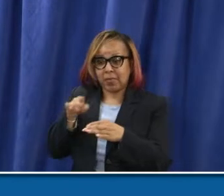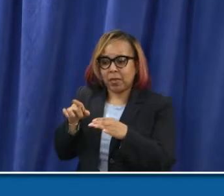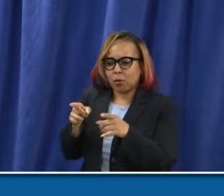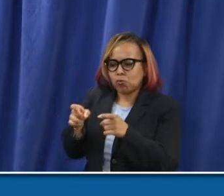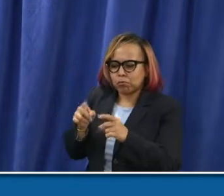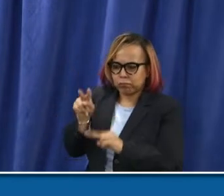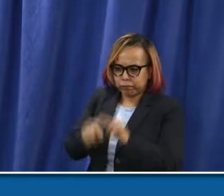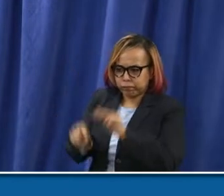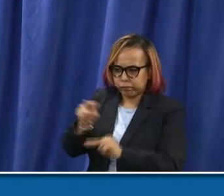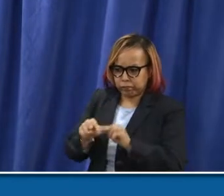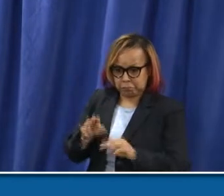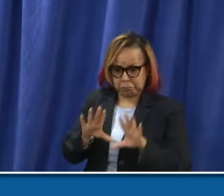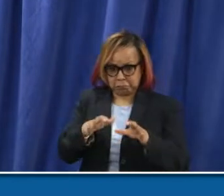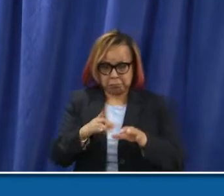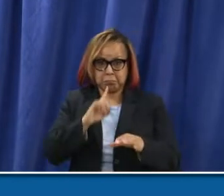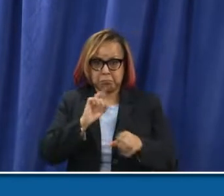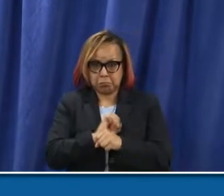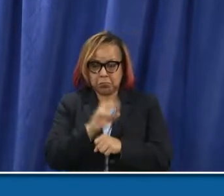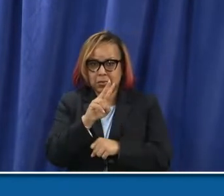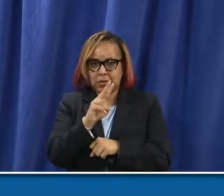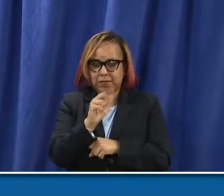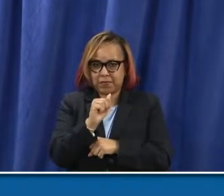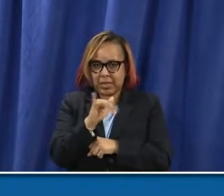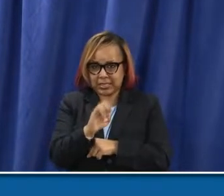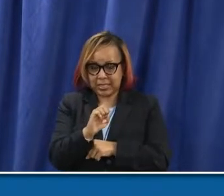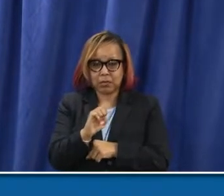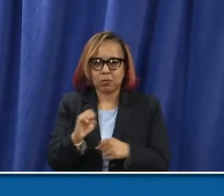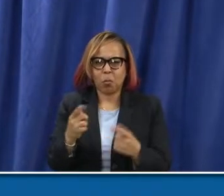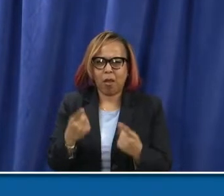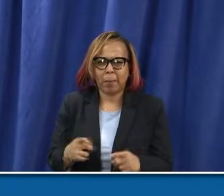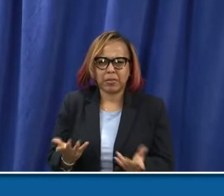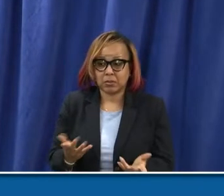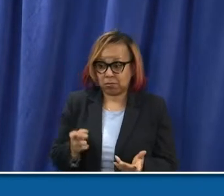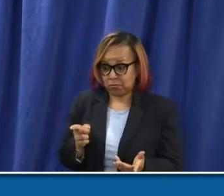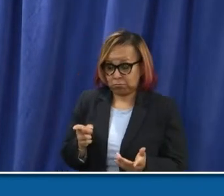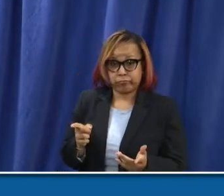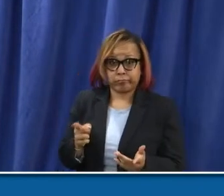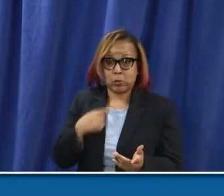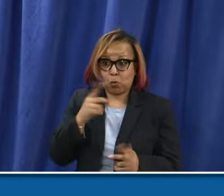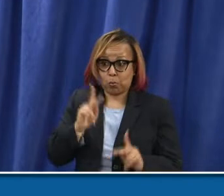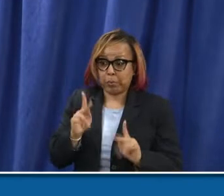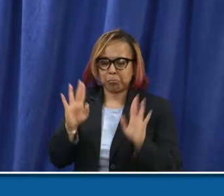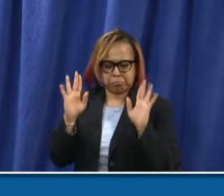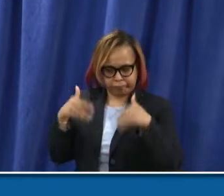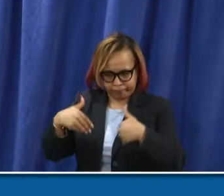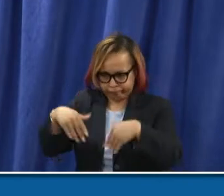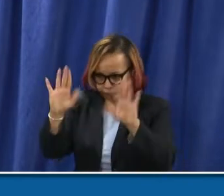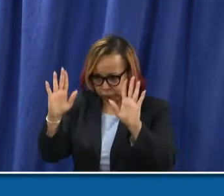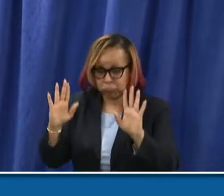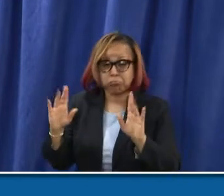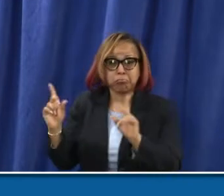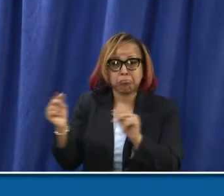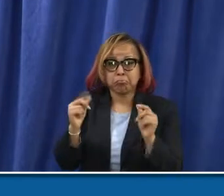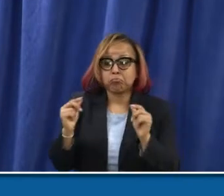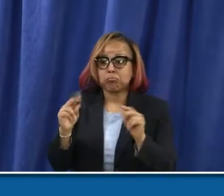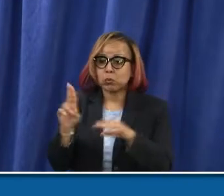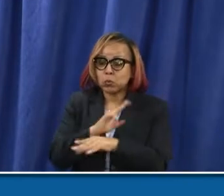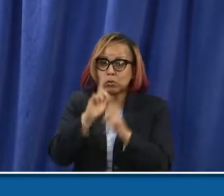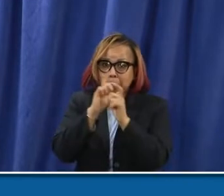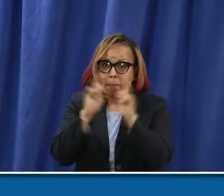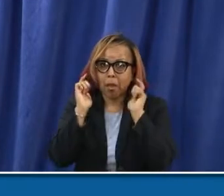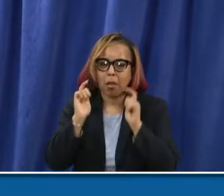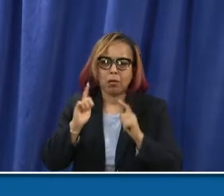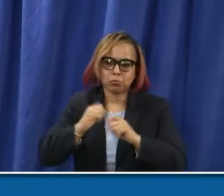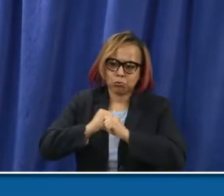group against the half that got the vaccine. And then what happens is all of these people are told to live their life, keep wearing their mask,